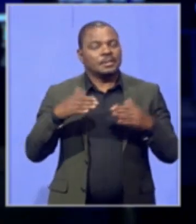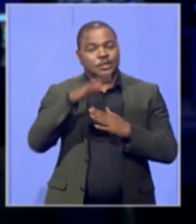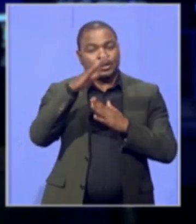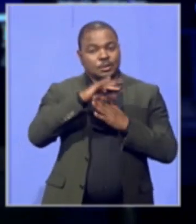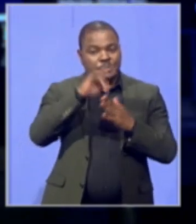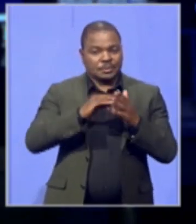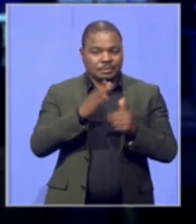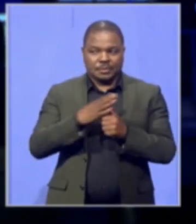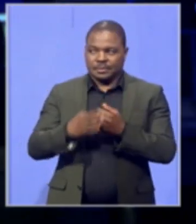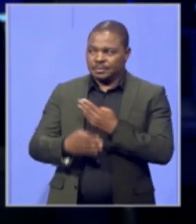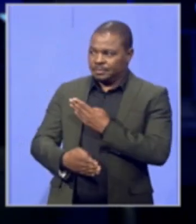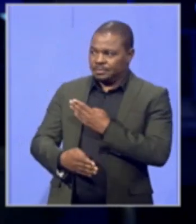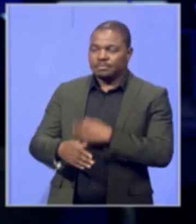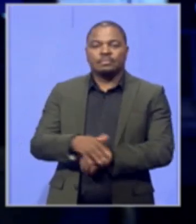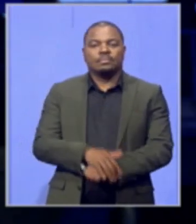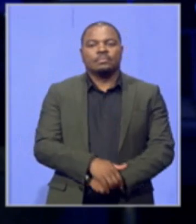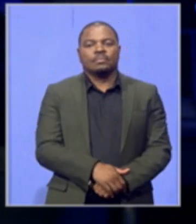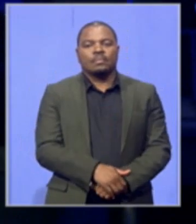lekola dihloho.